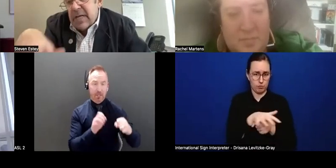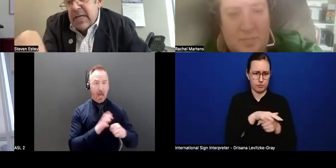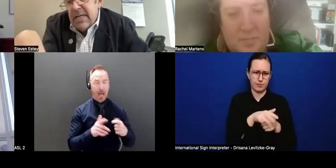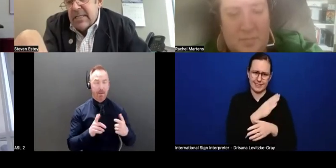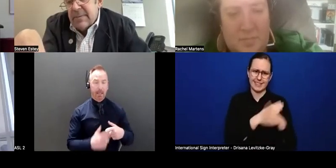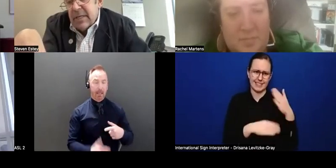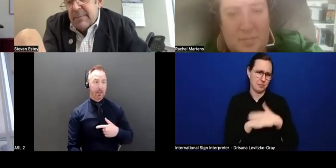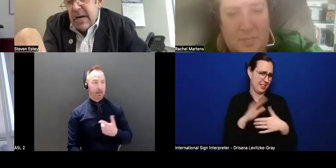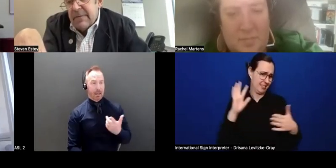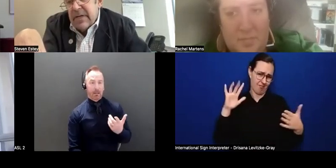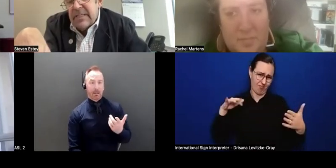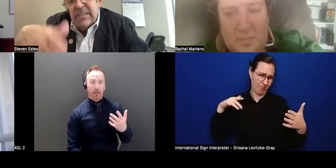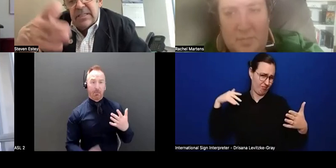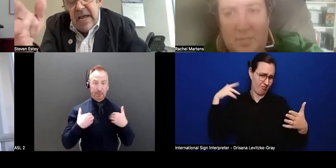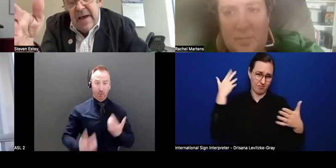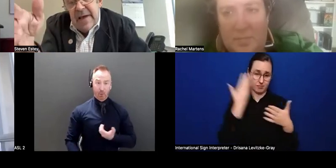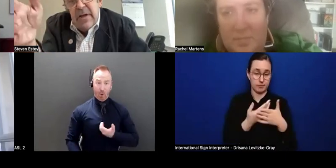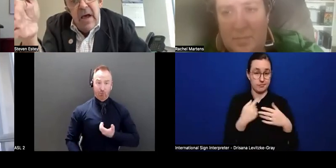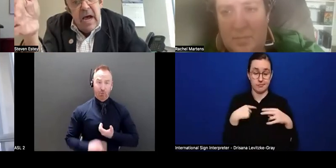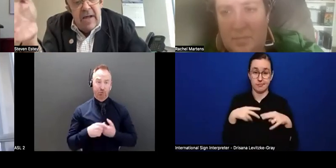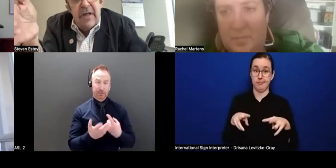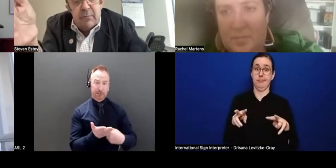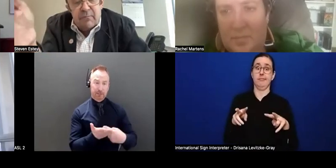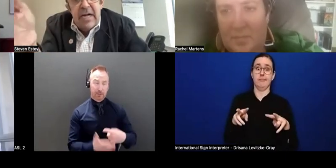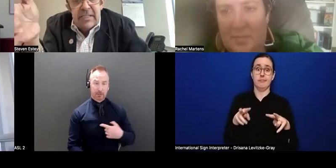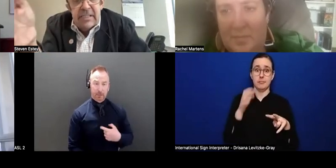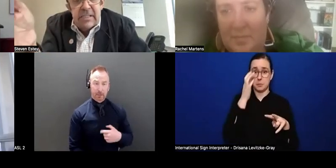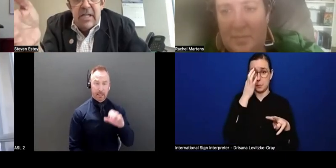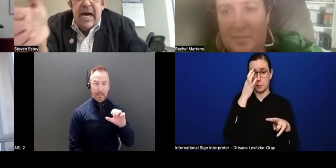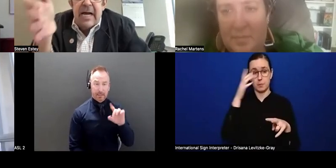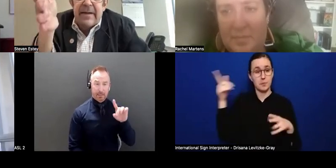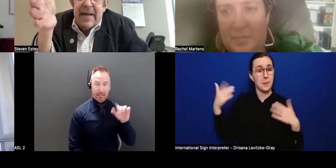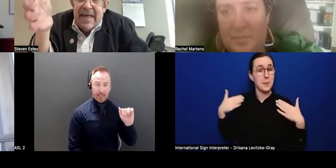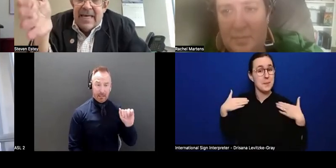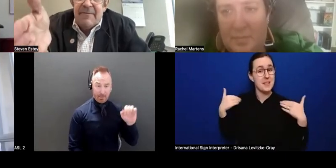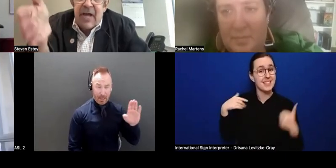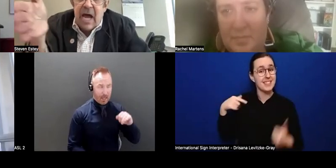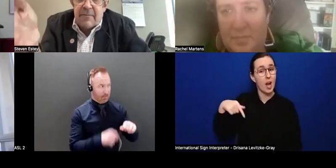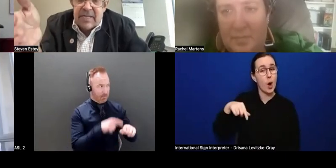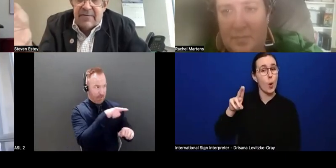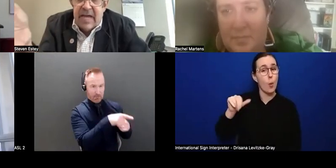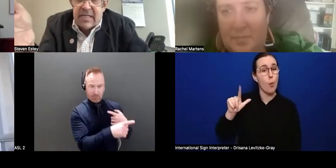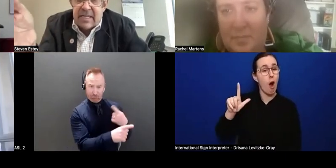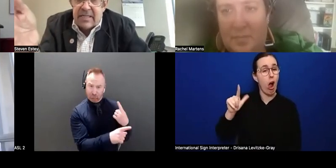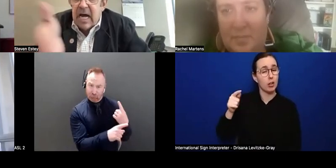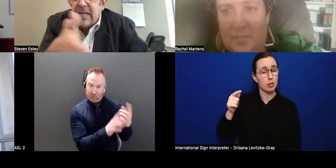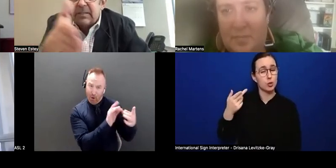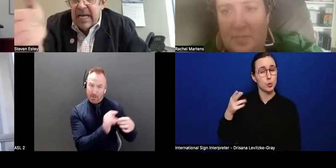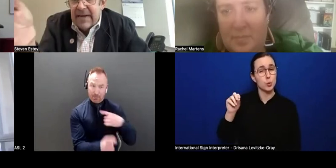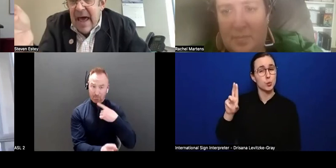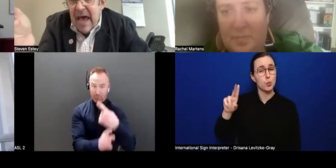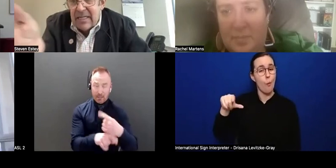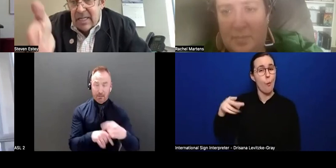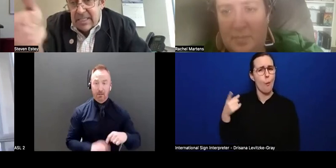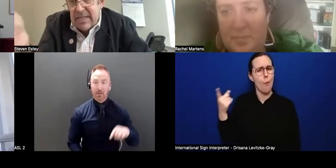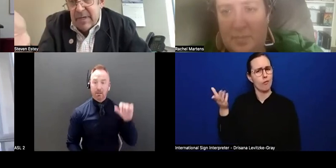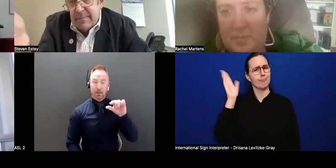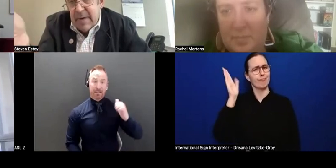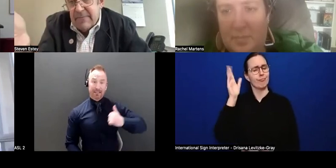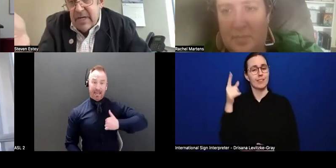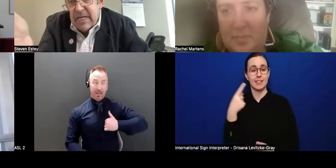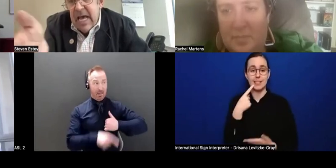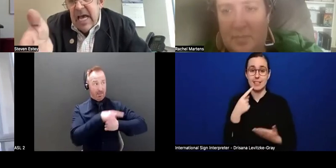about the Canadian Disability Benefit and said, I think rightly, that if the government of Canada does enact the